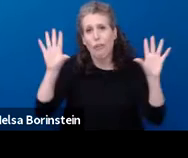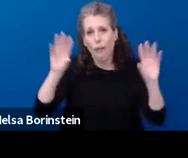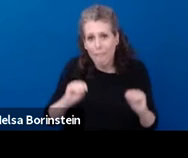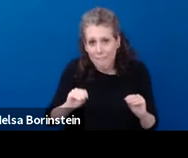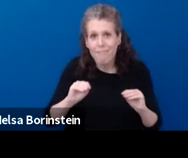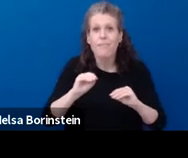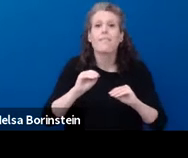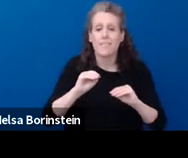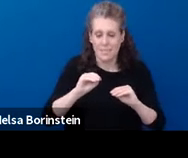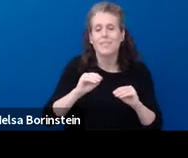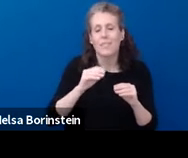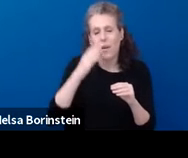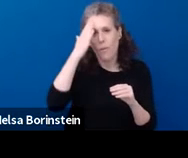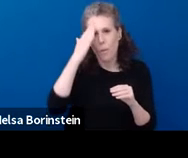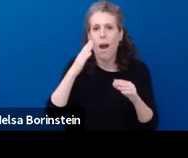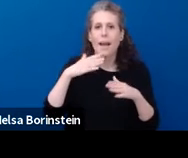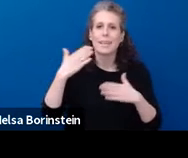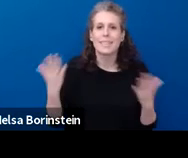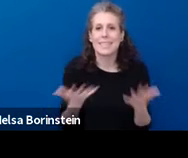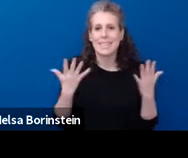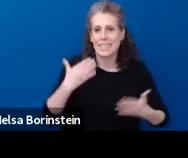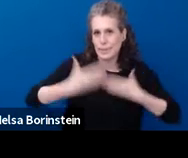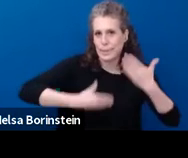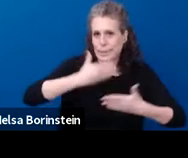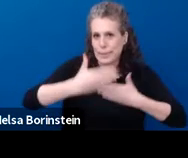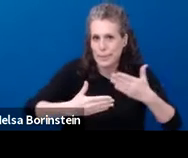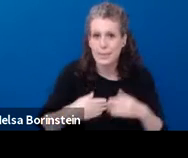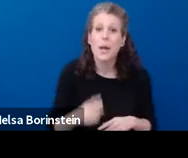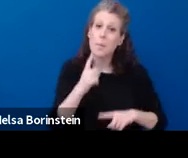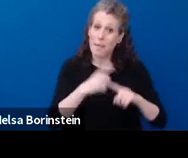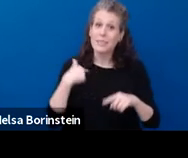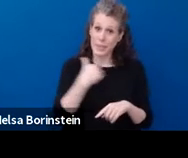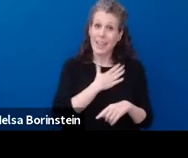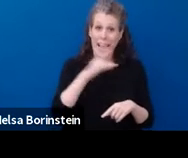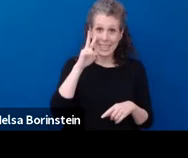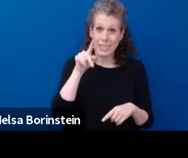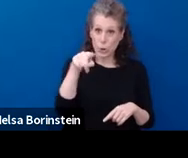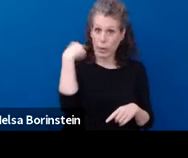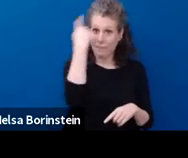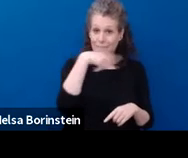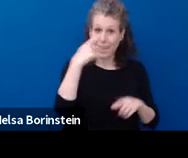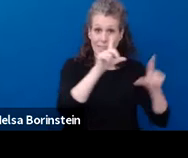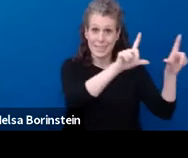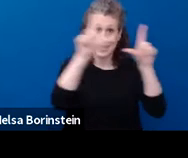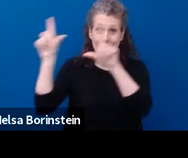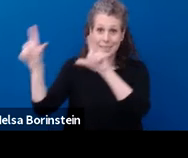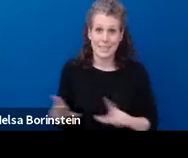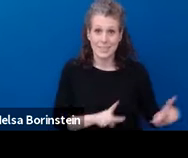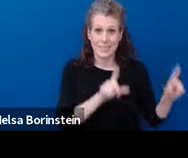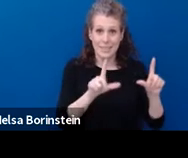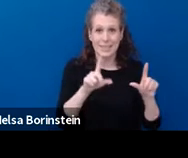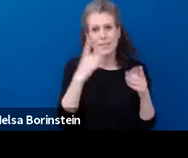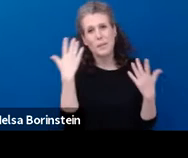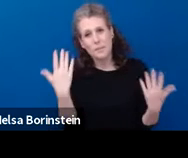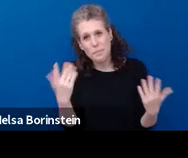many at the same time. Also, the cameras are always nice to see people, but because of the restraints on